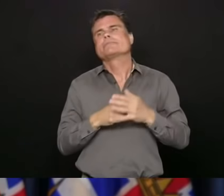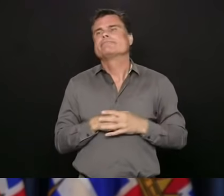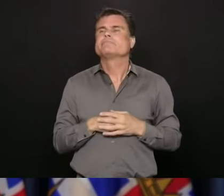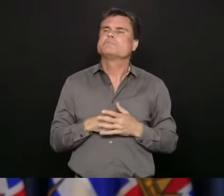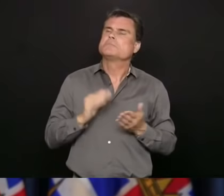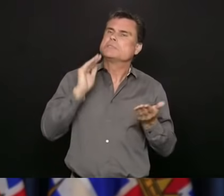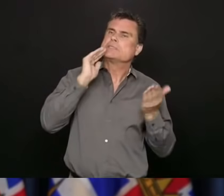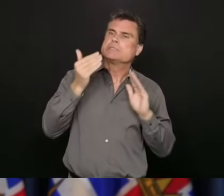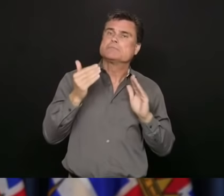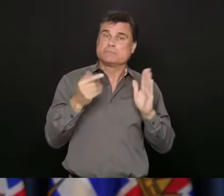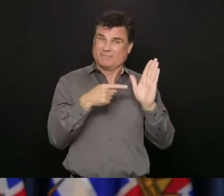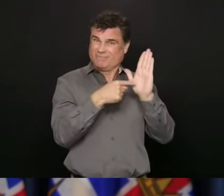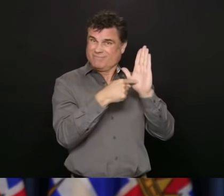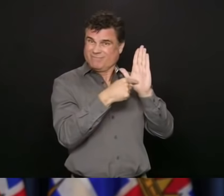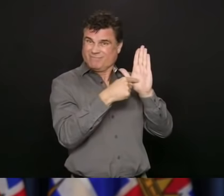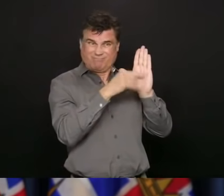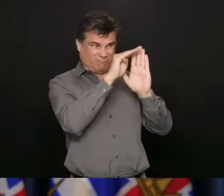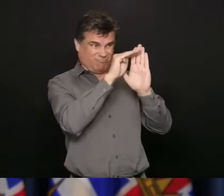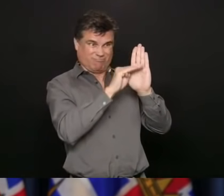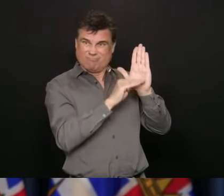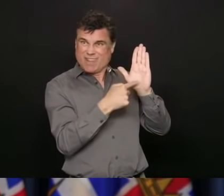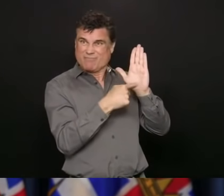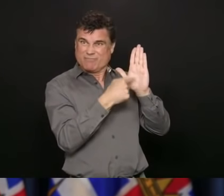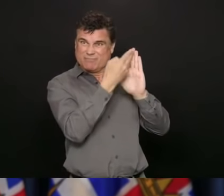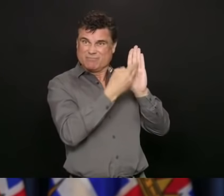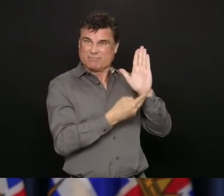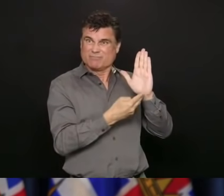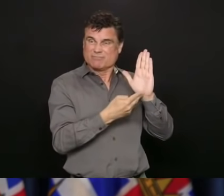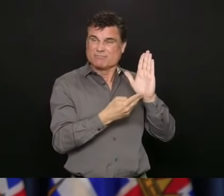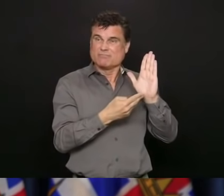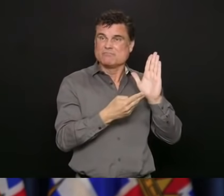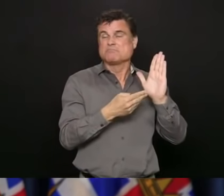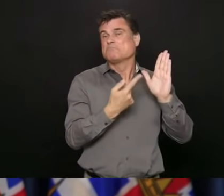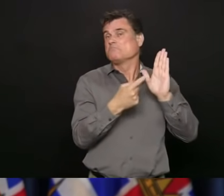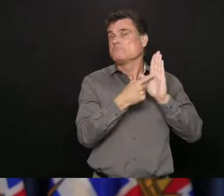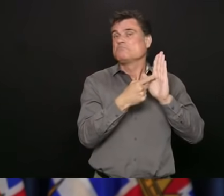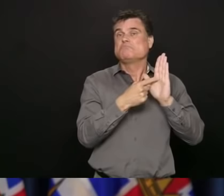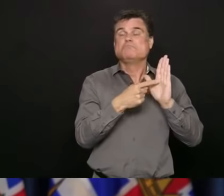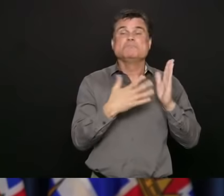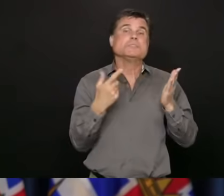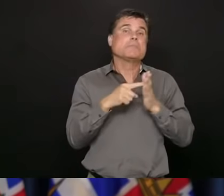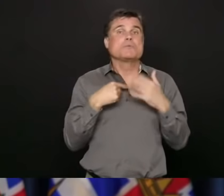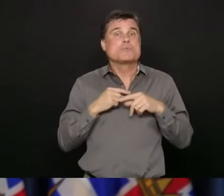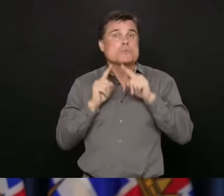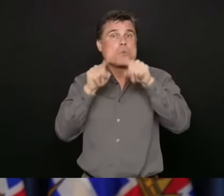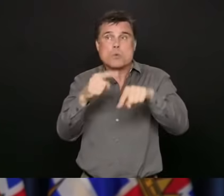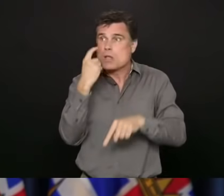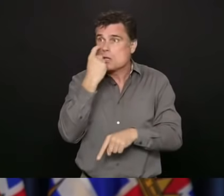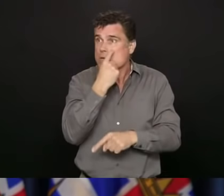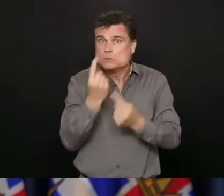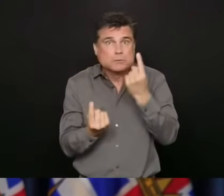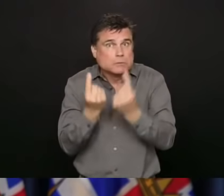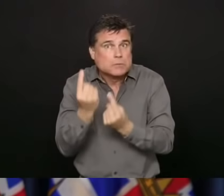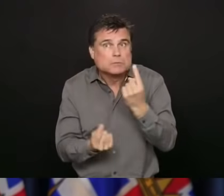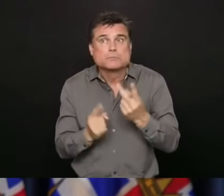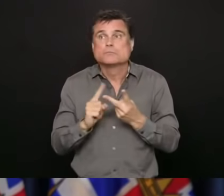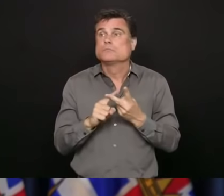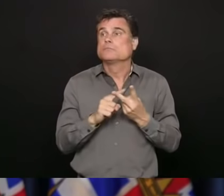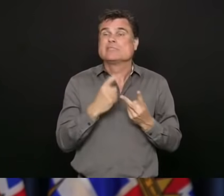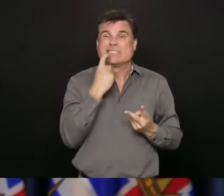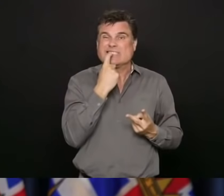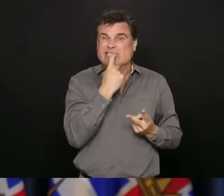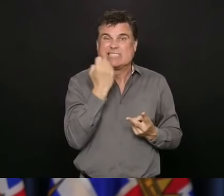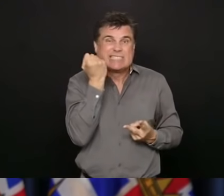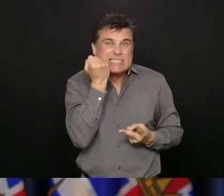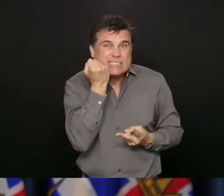build that consumer confidence within the economy here in BC? Well, there are many sectors